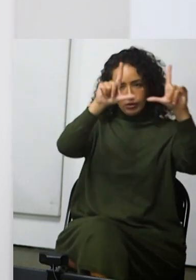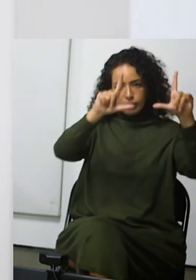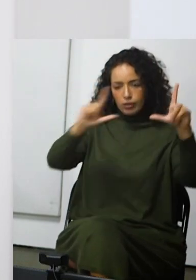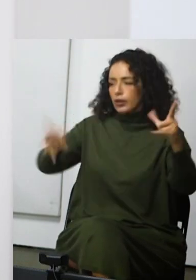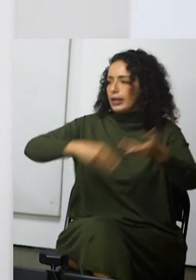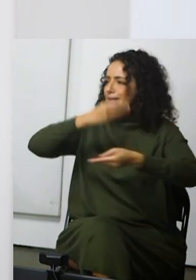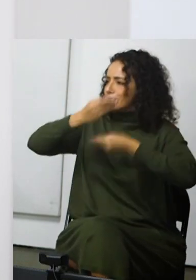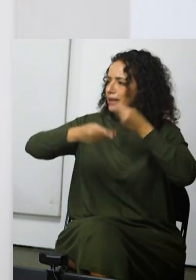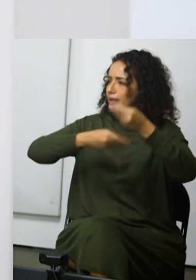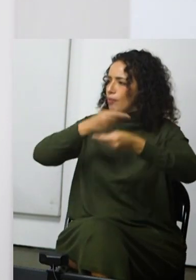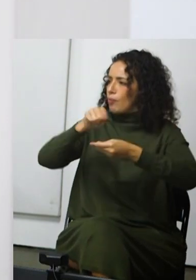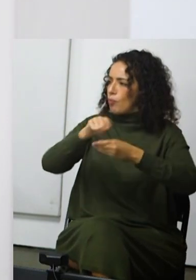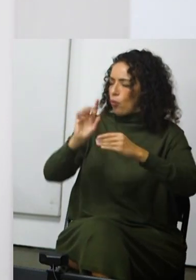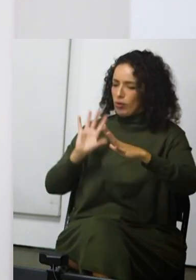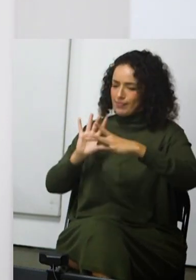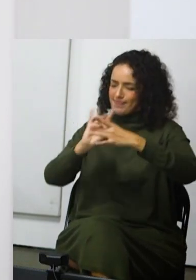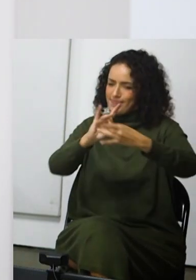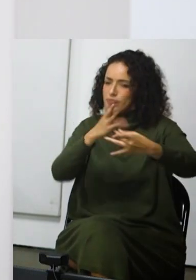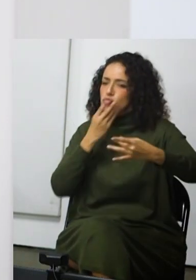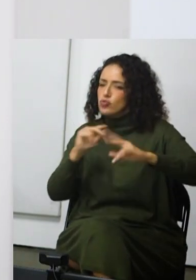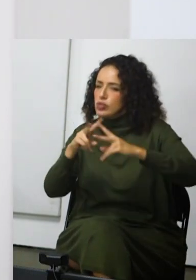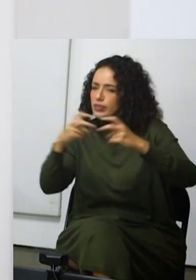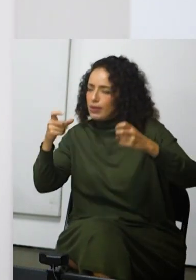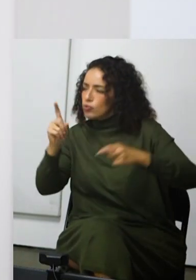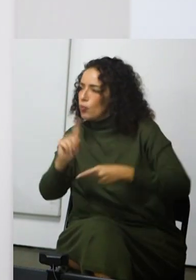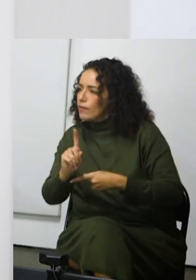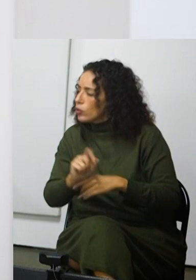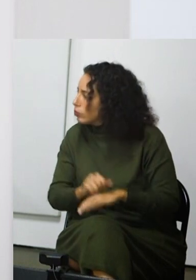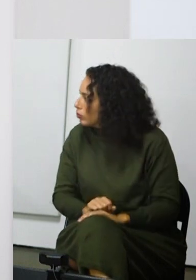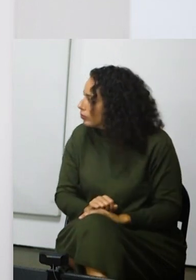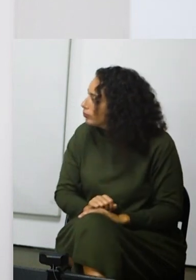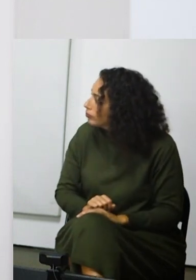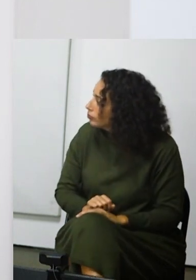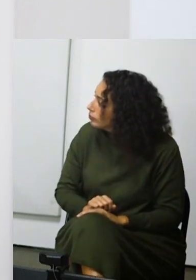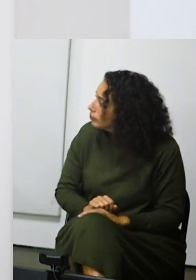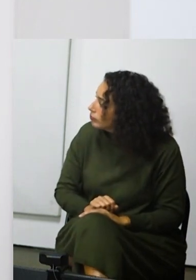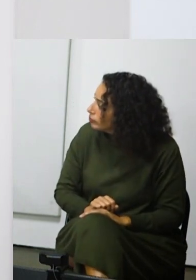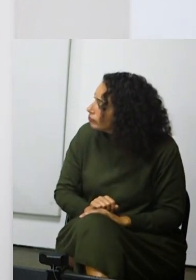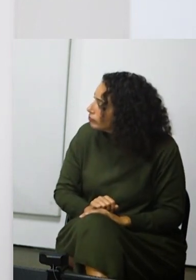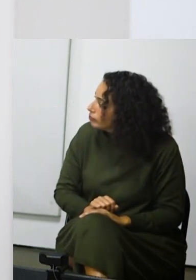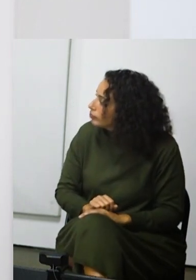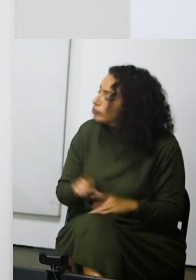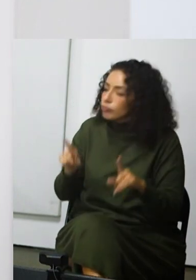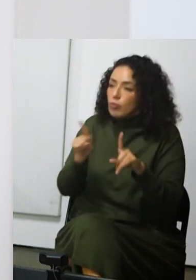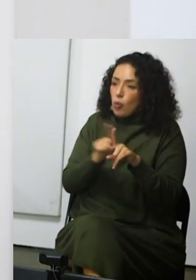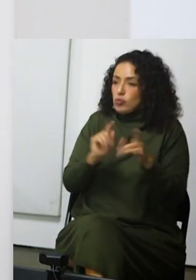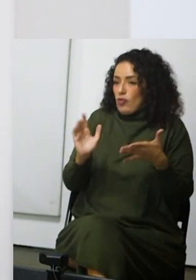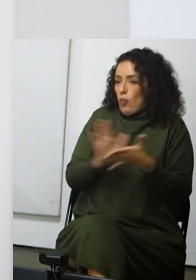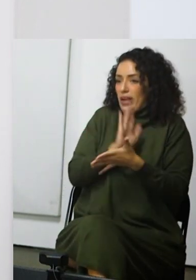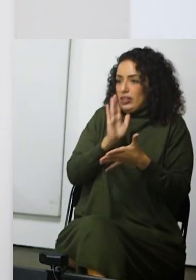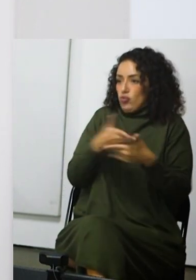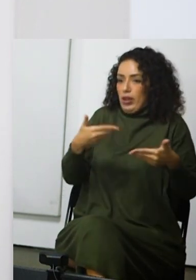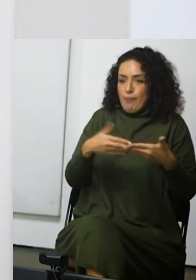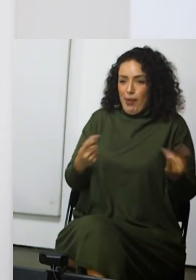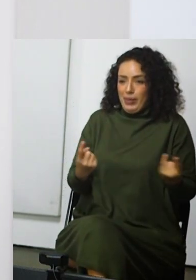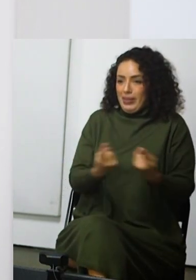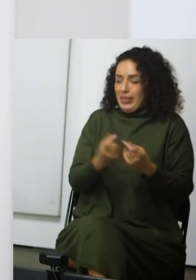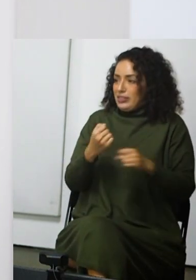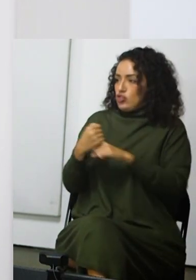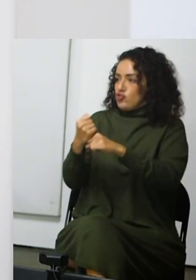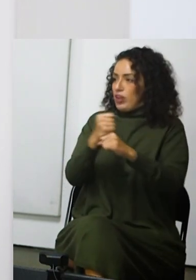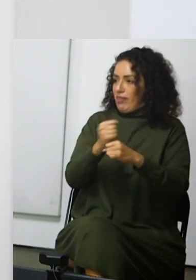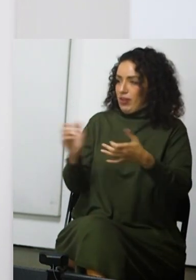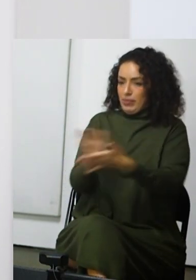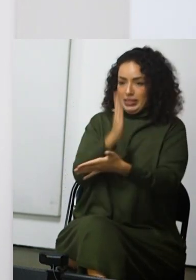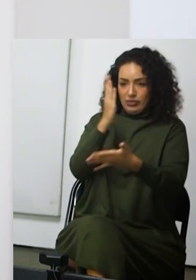captions. Yeah, not just for access, but also for the enjoying for the public in general. So yeah, so that's